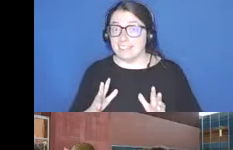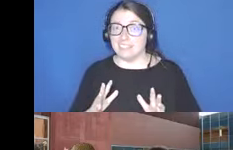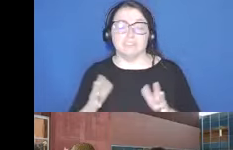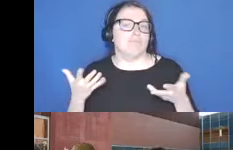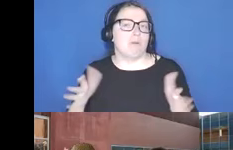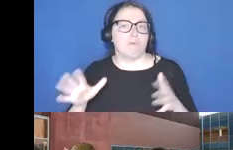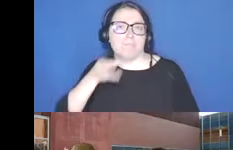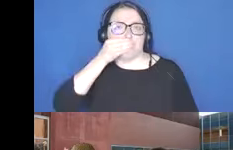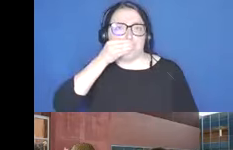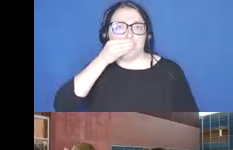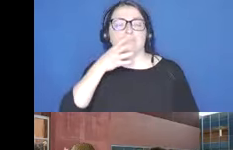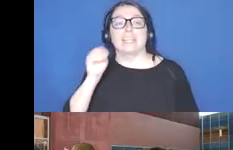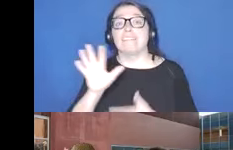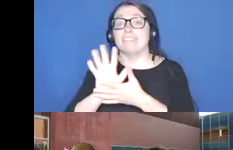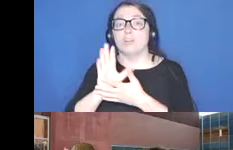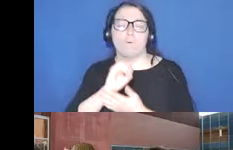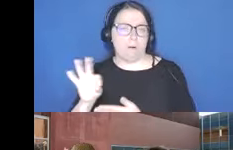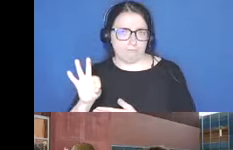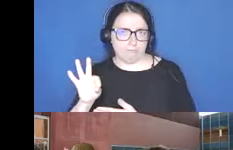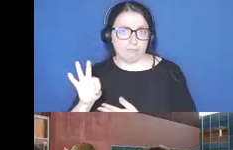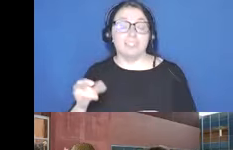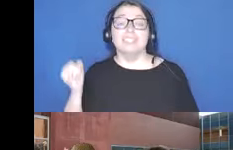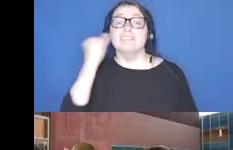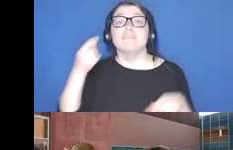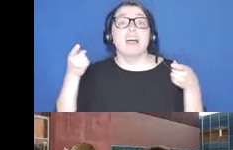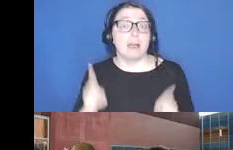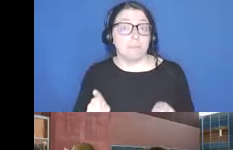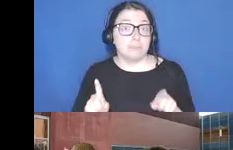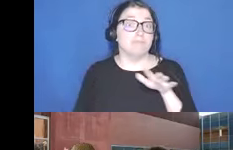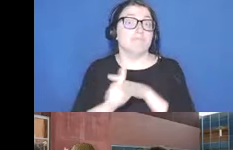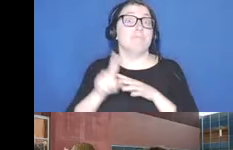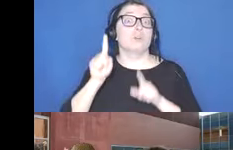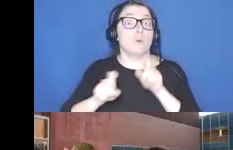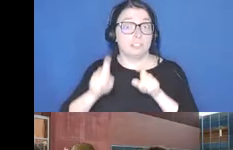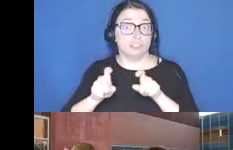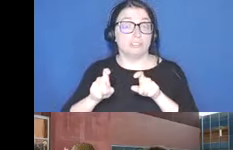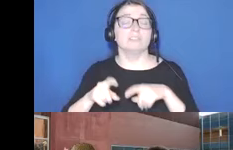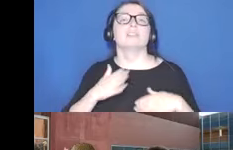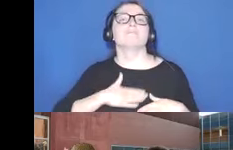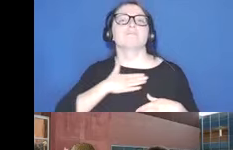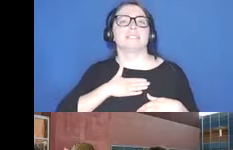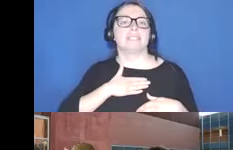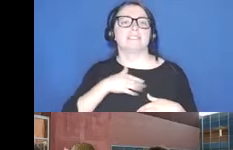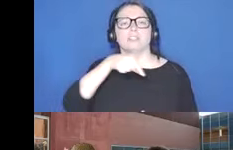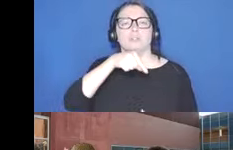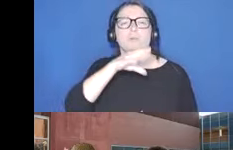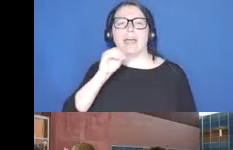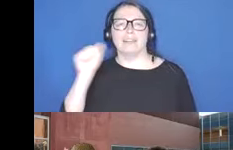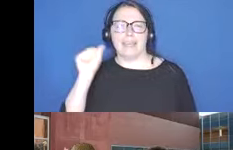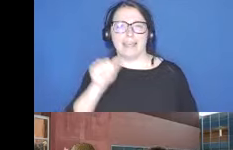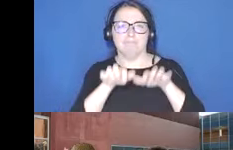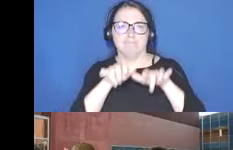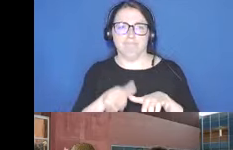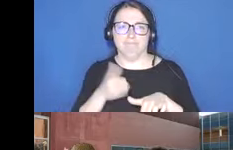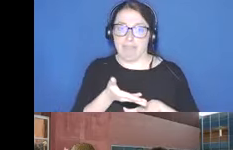automatically. But if you have questions for our presenters, please feel free to put them in the Q&A